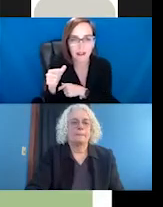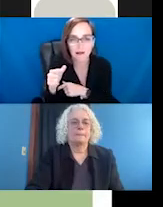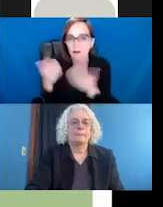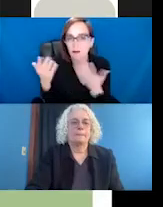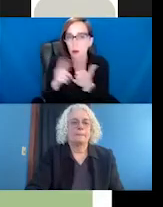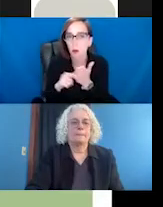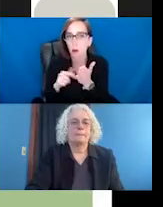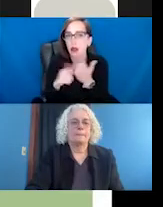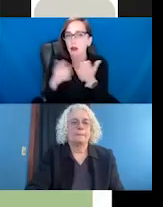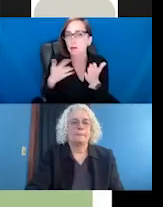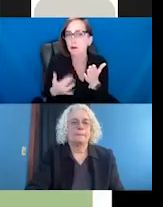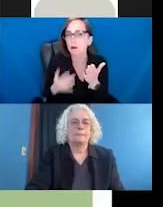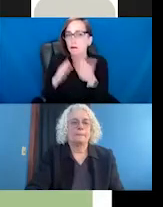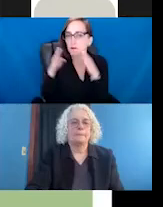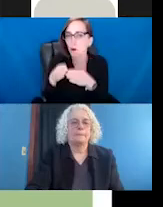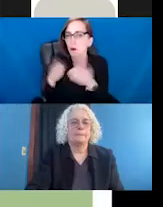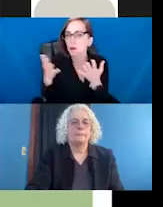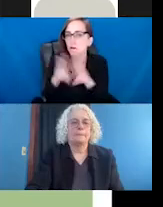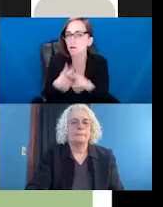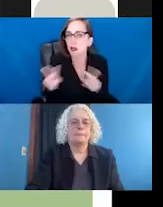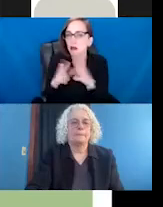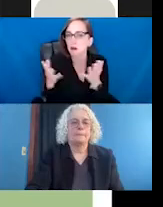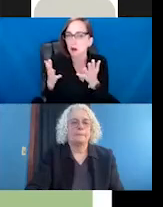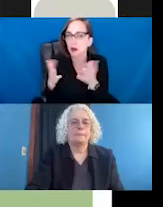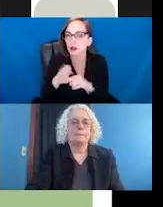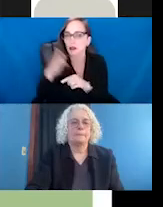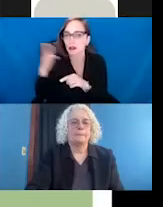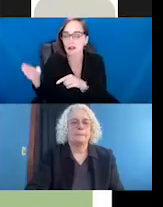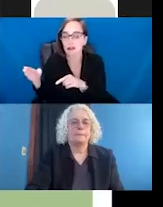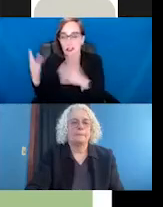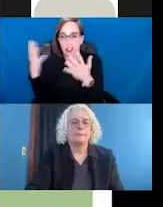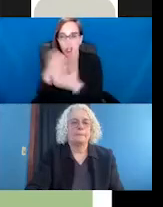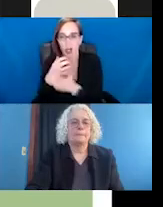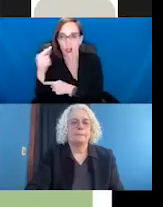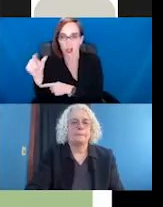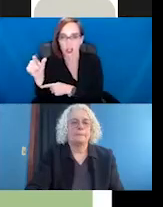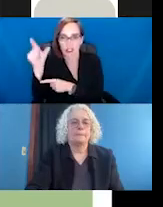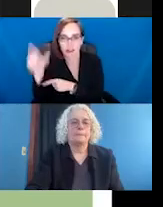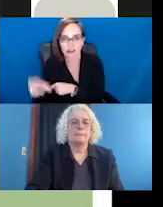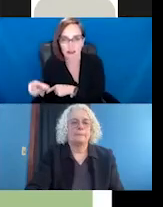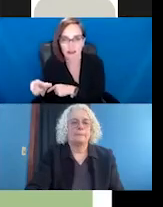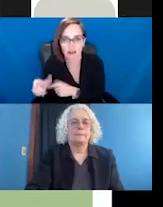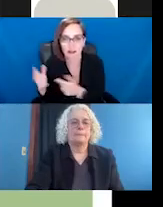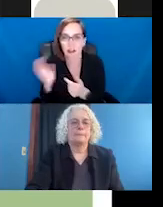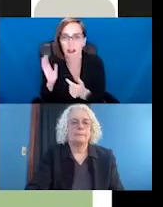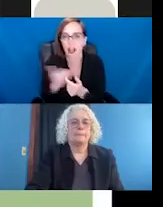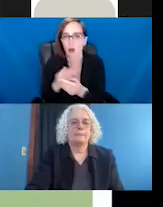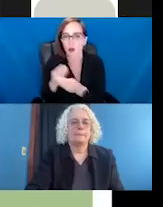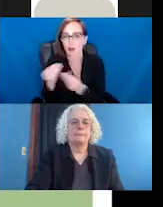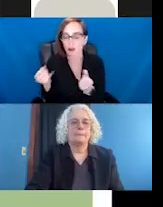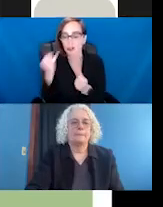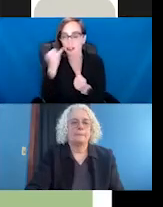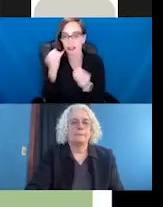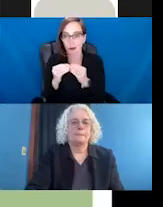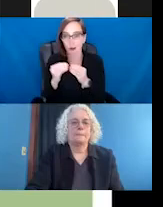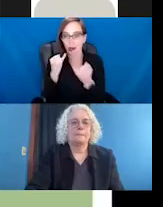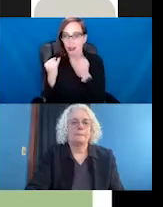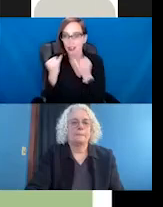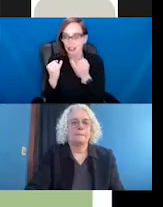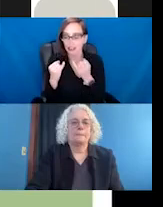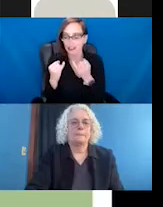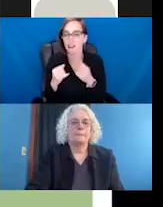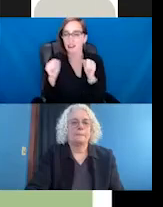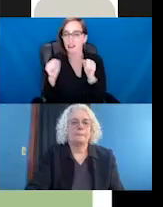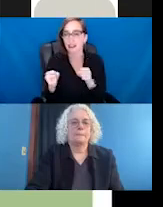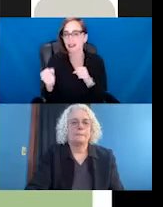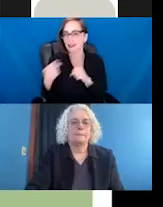things that have come up in your own head as you've been doing the work, feel free and send them to Nick and me, and we can help the team capture that and plug it